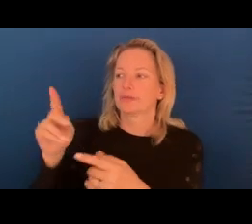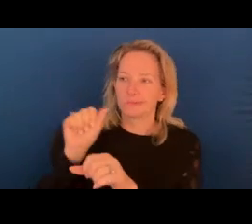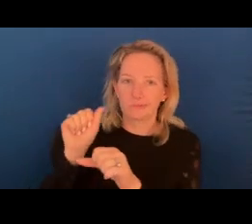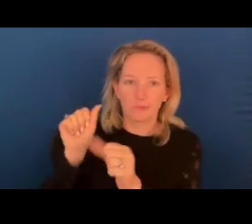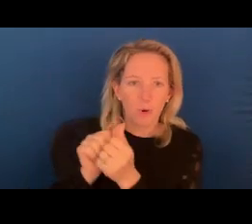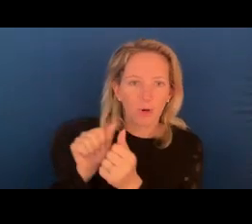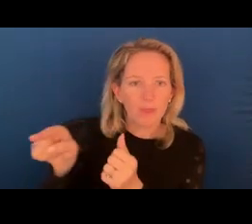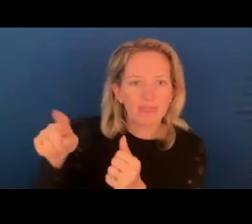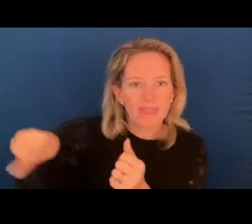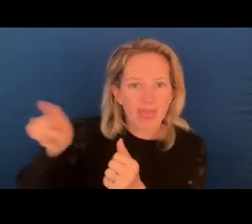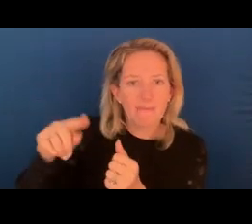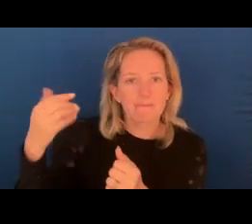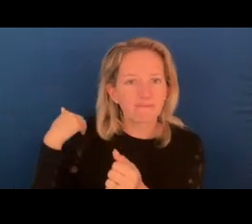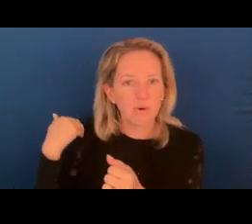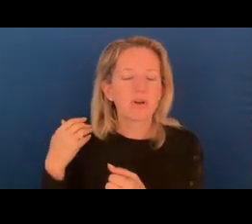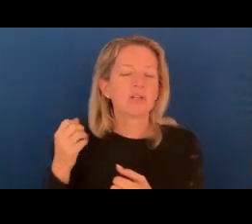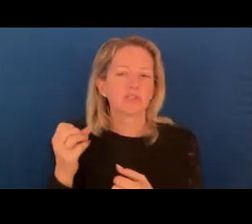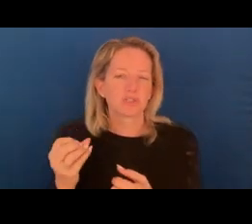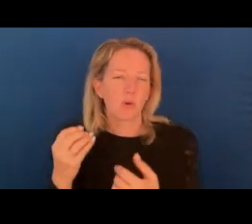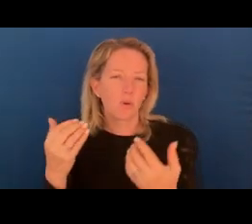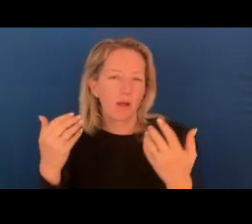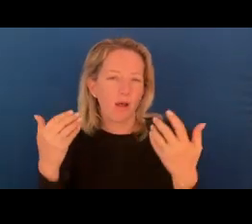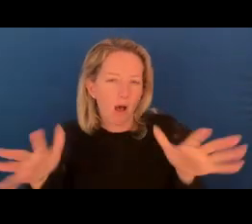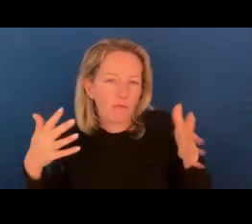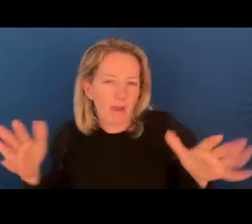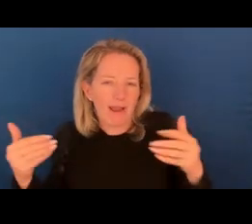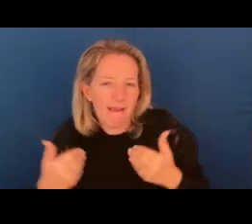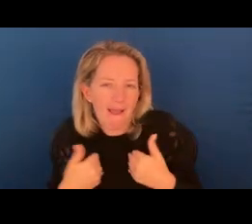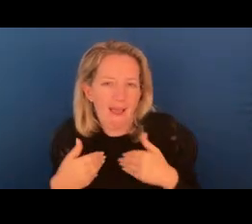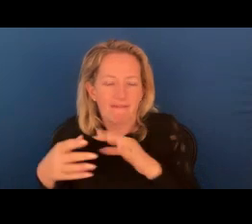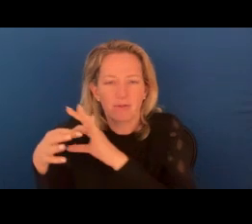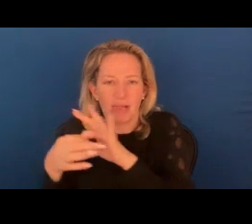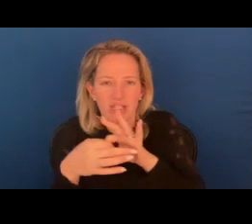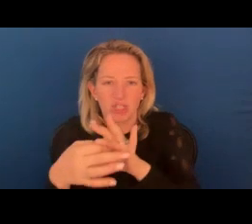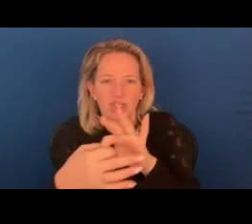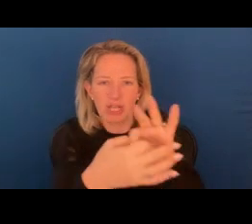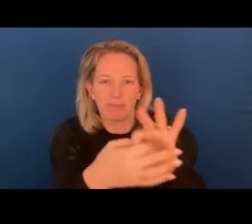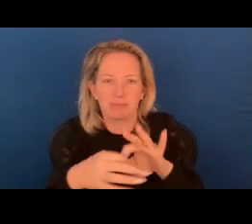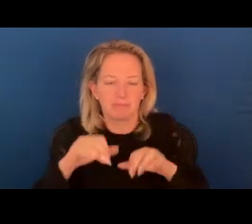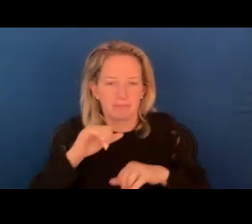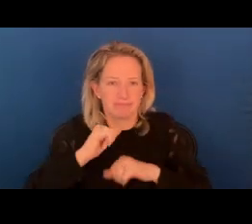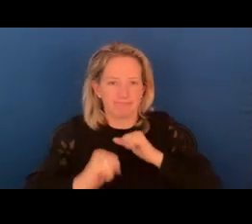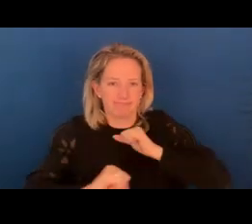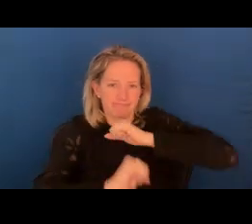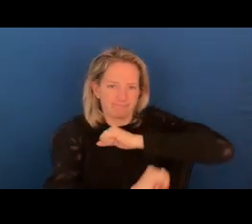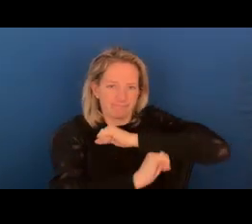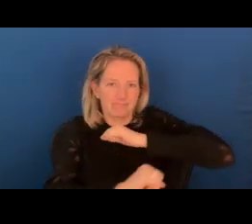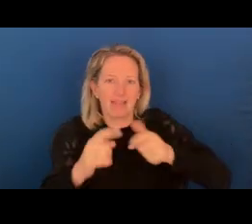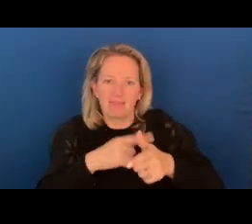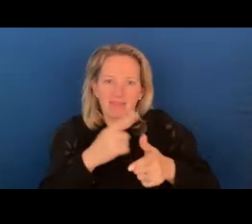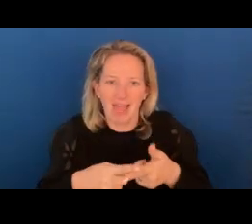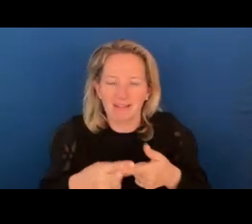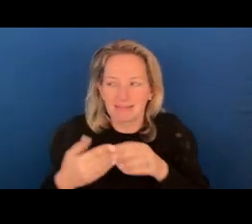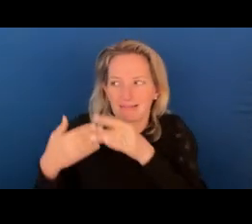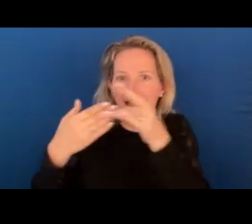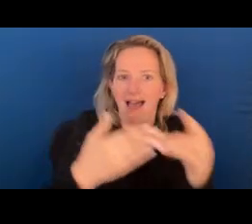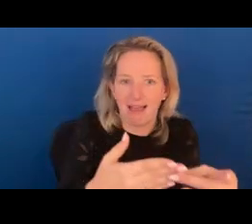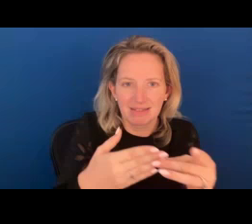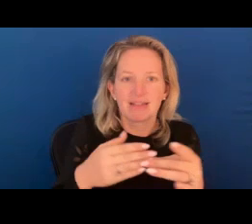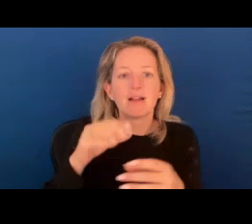with them. And so just having those relationships to build on and then guide me, like with Olympic National Park, the